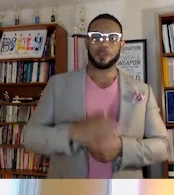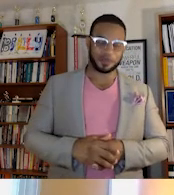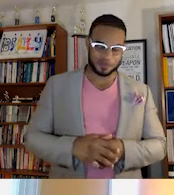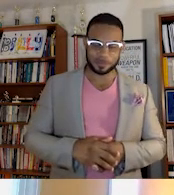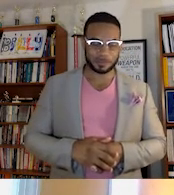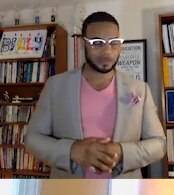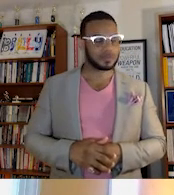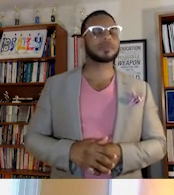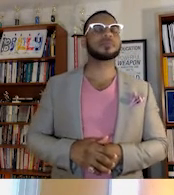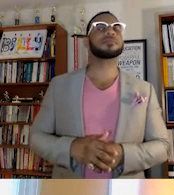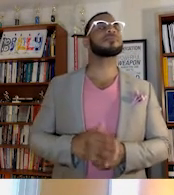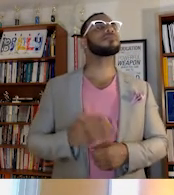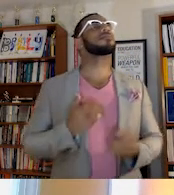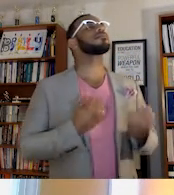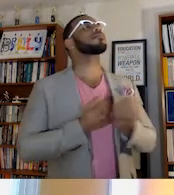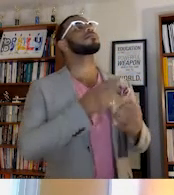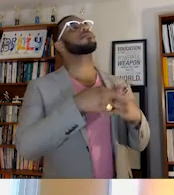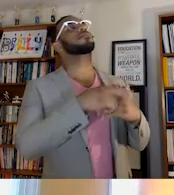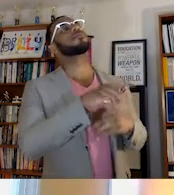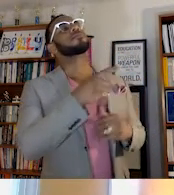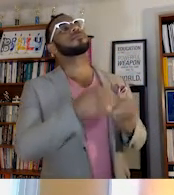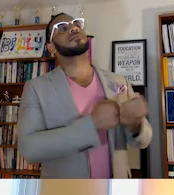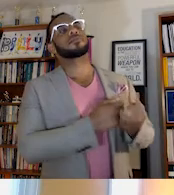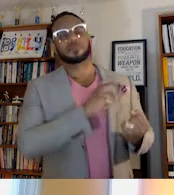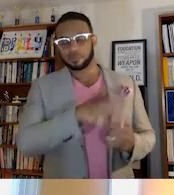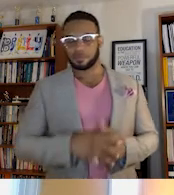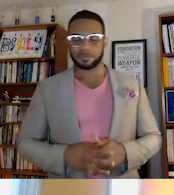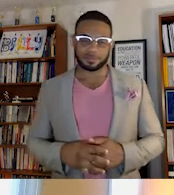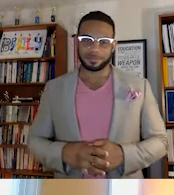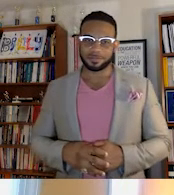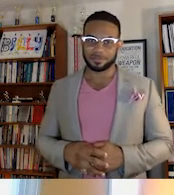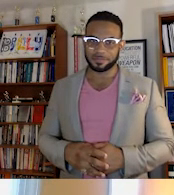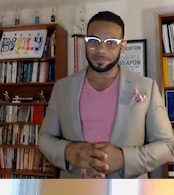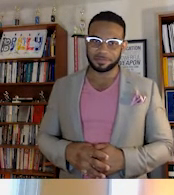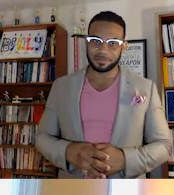I got your reference. All right.